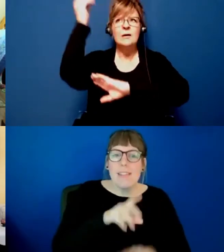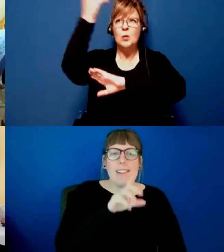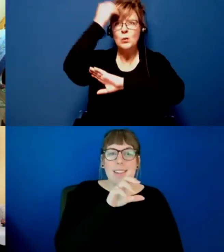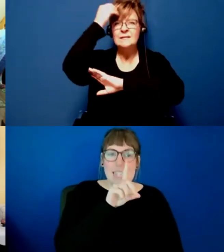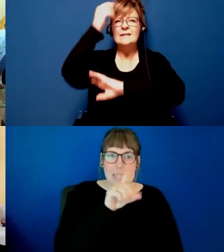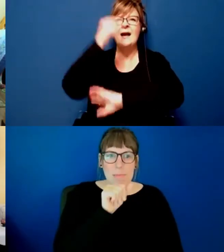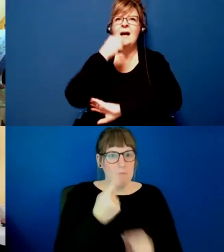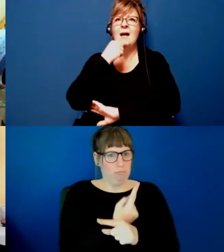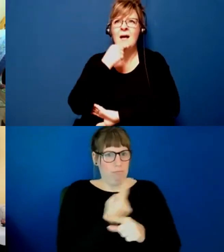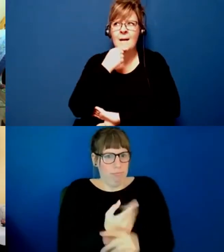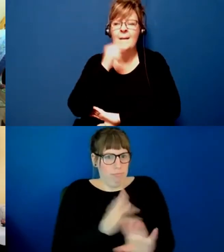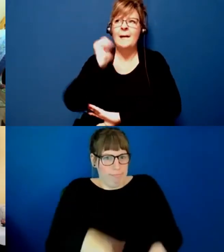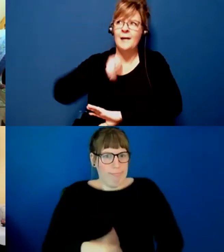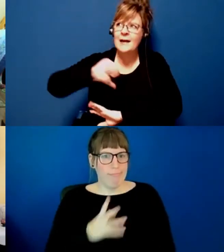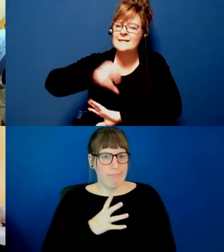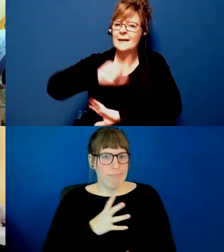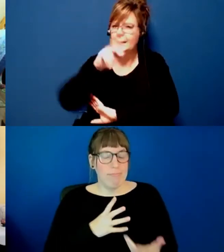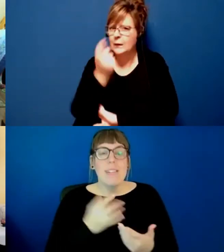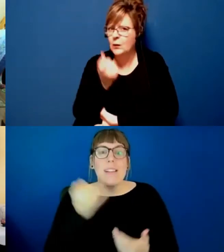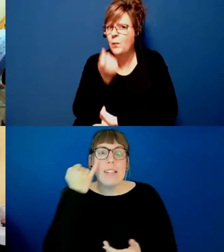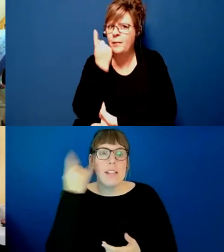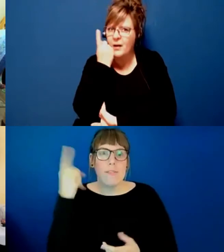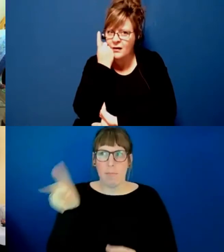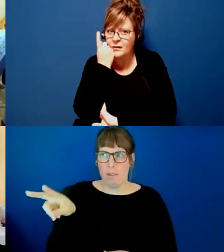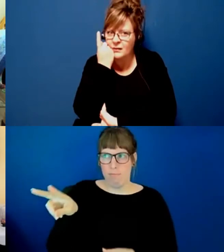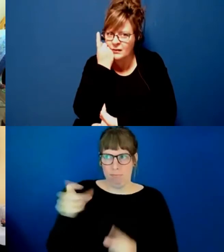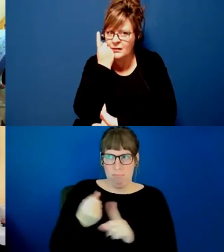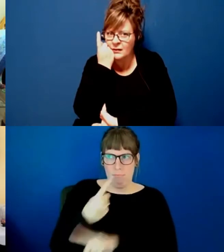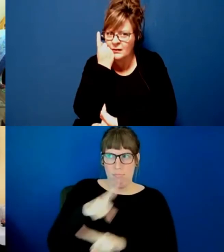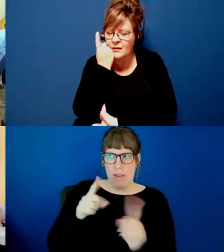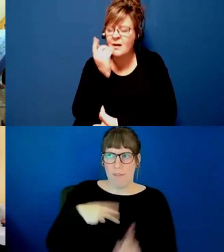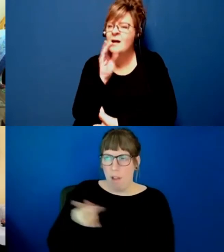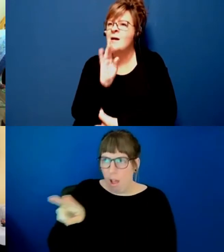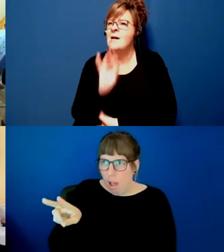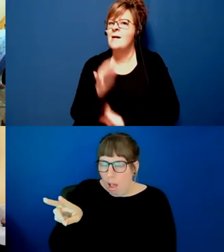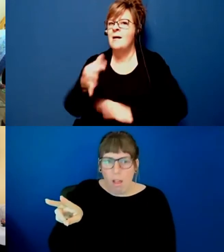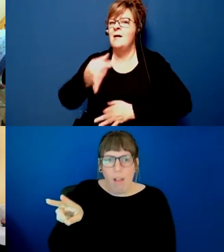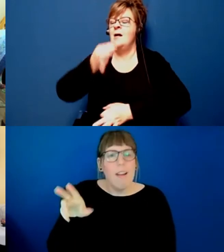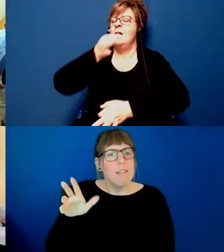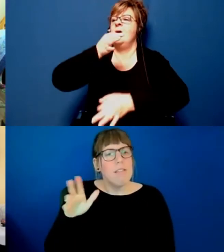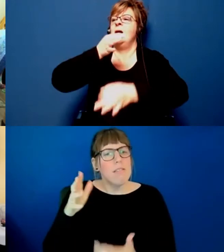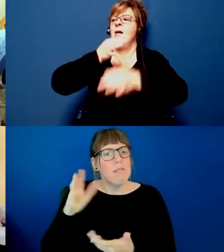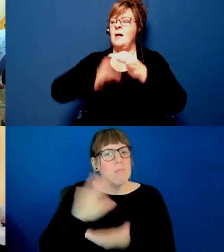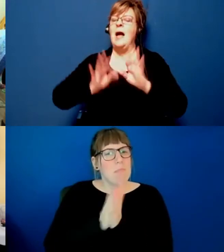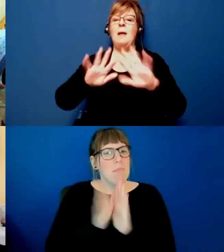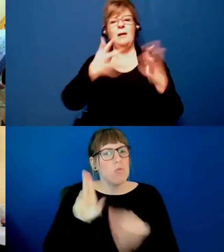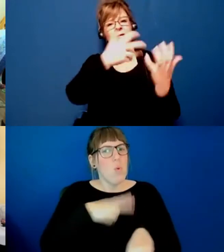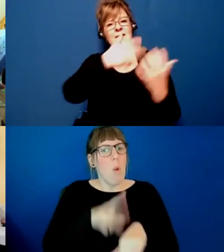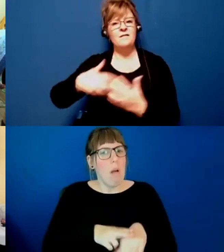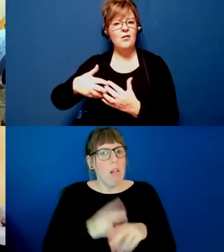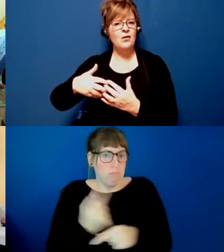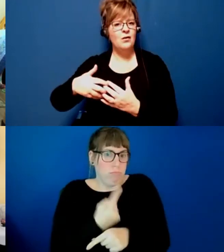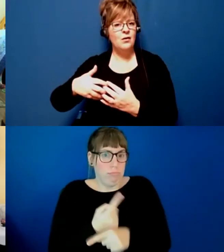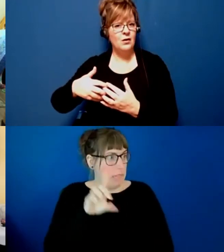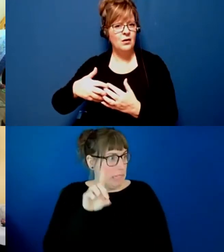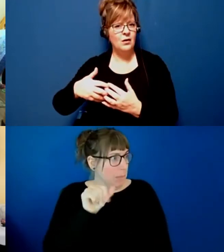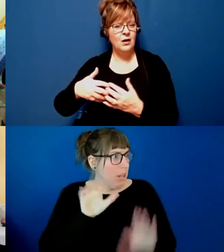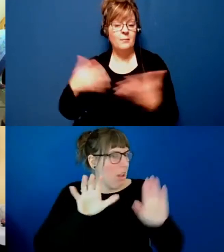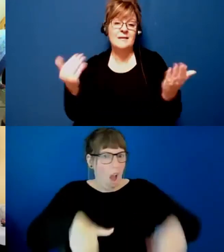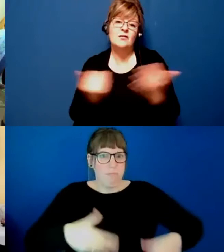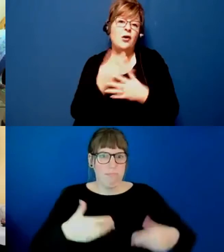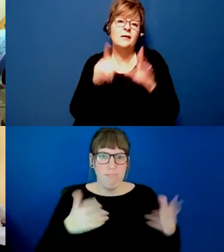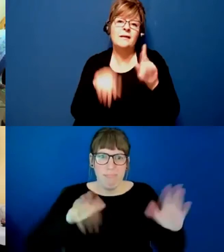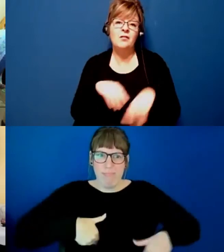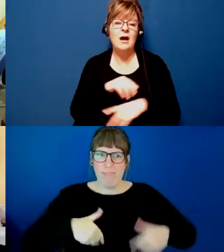things we can't help but stare. It is human nature. So I really actually love that you've done that